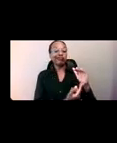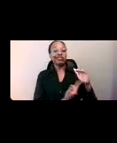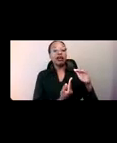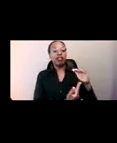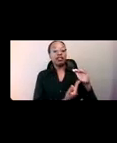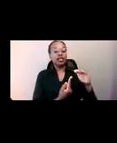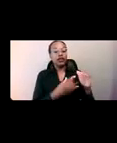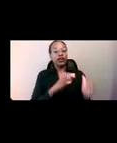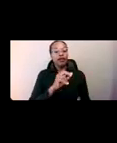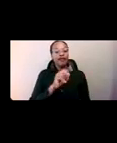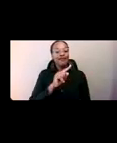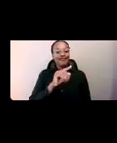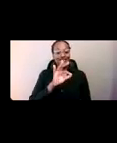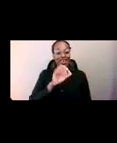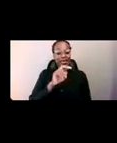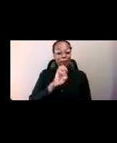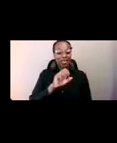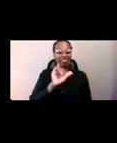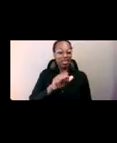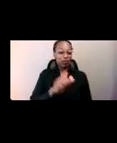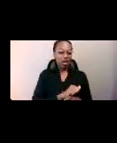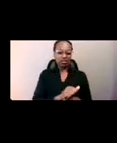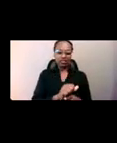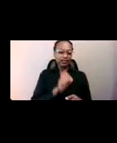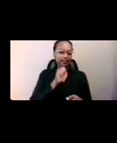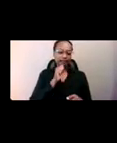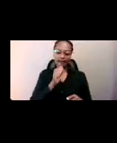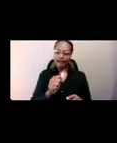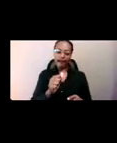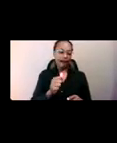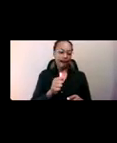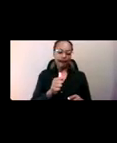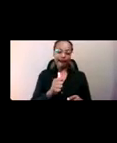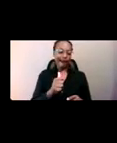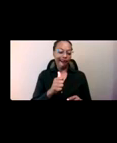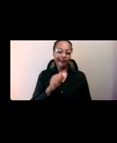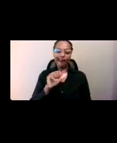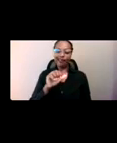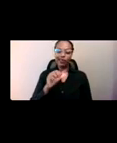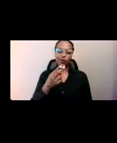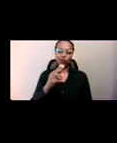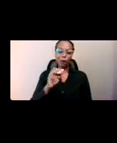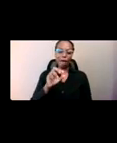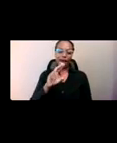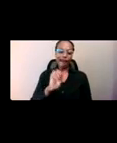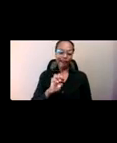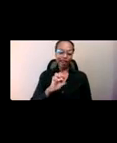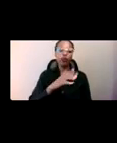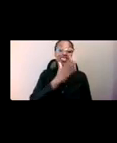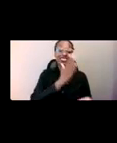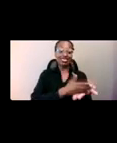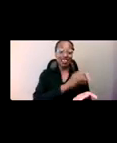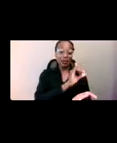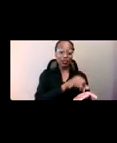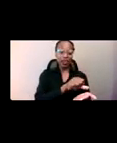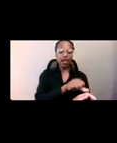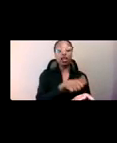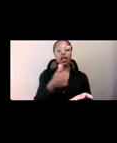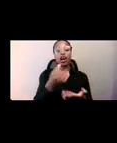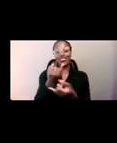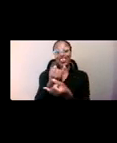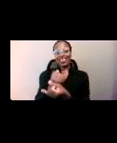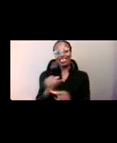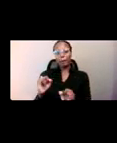jail, and another that will empower a new independent oversight body to regularly and